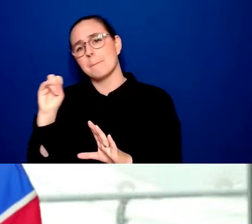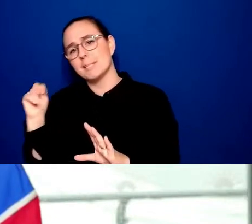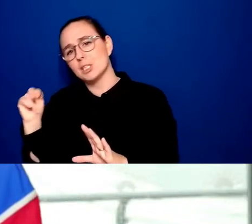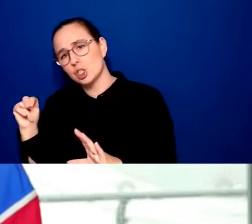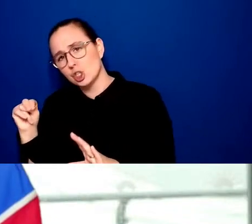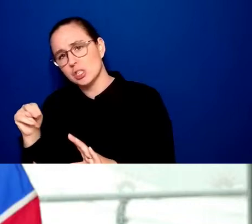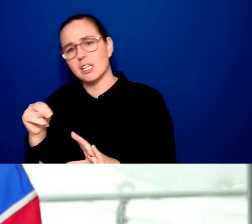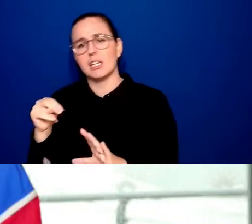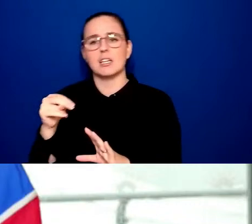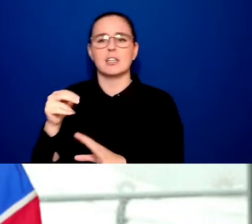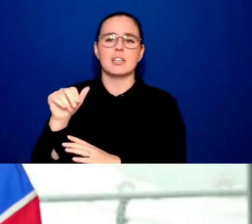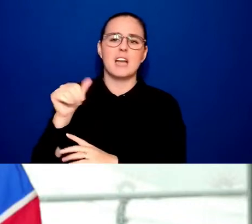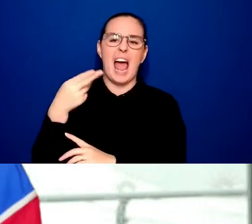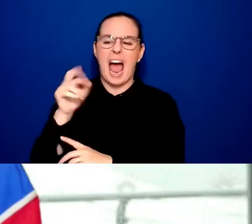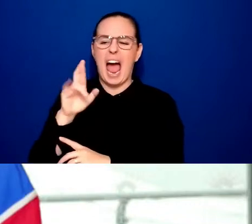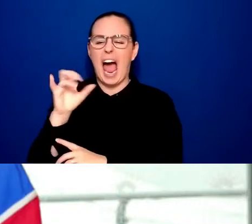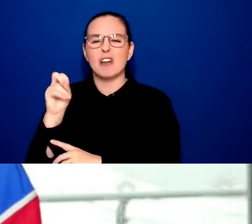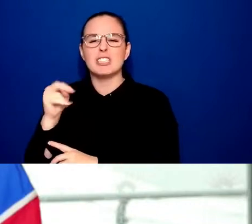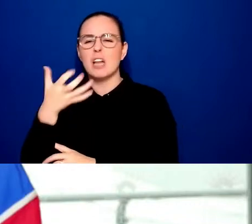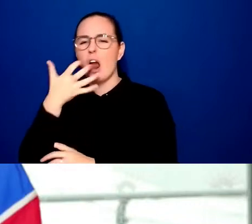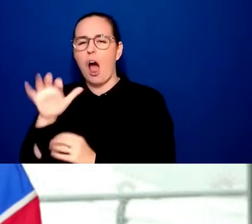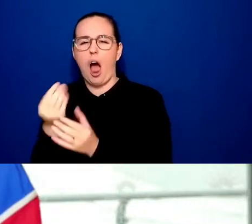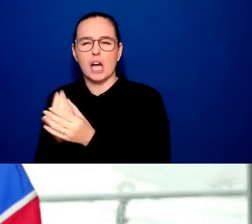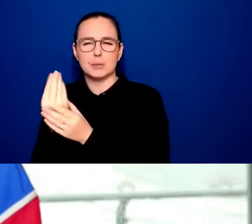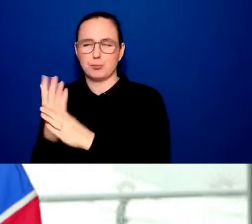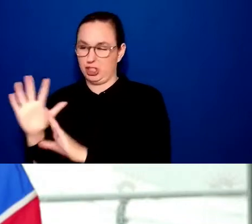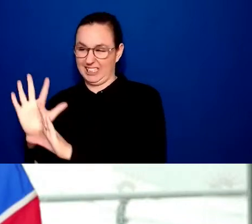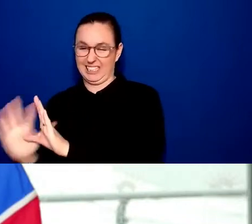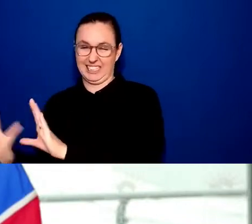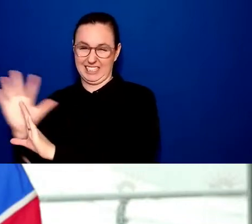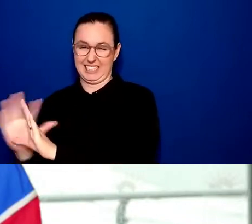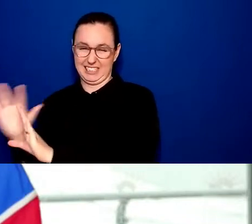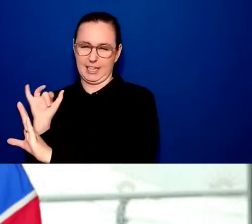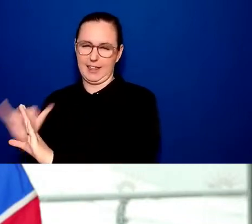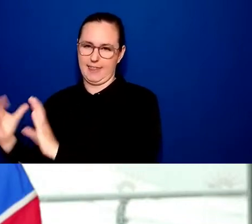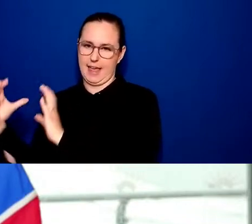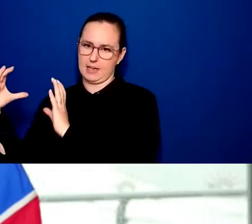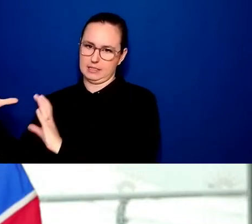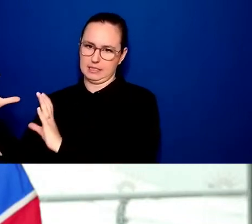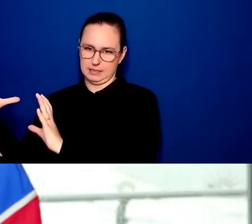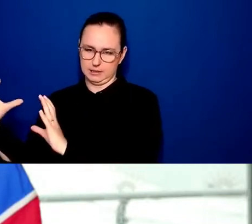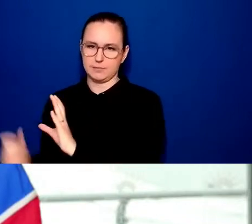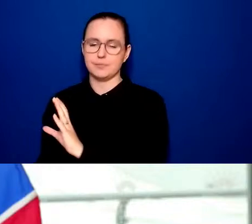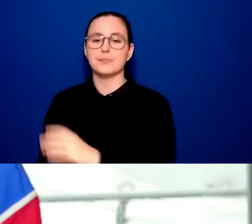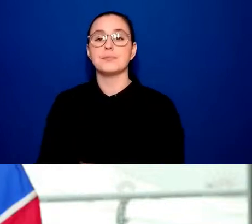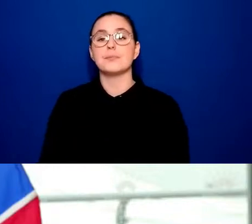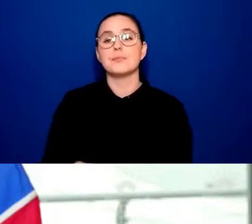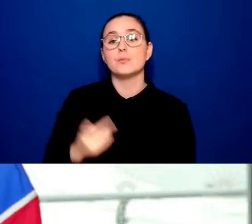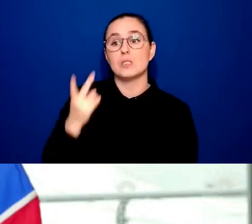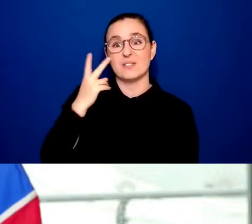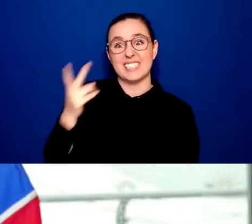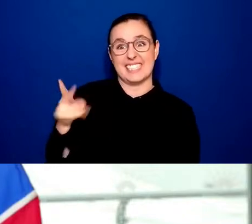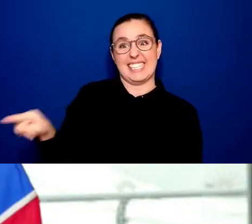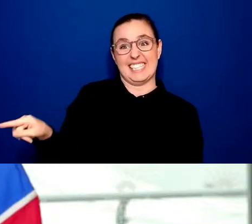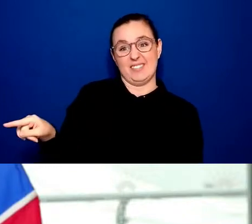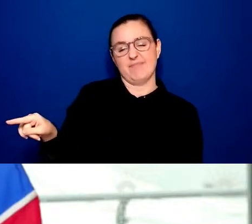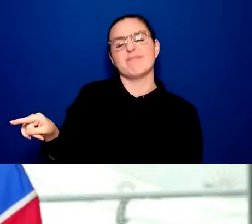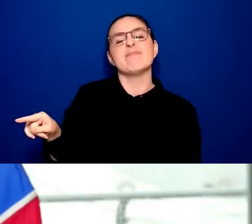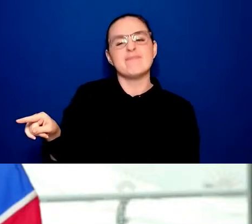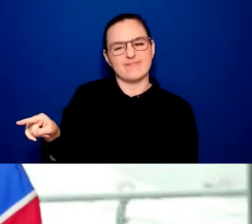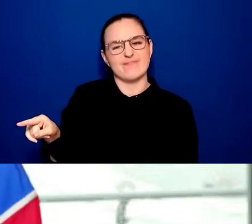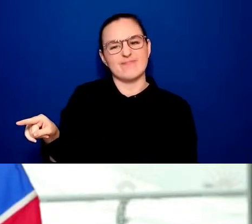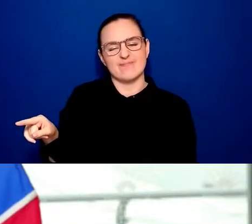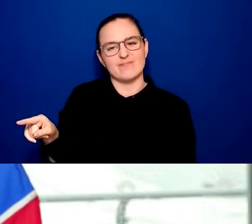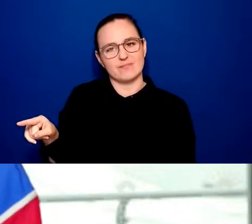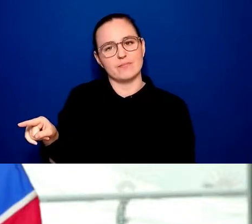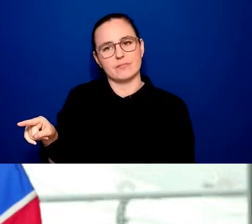Springs. And what you see in Fraser East, well, some areas and some community health service areas within Fraser East have